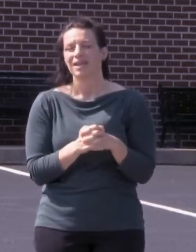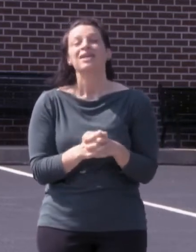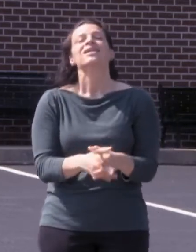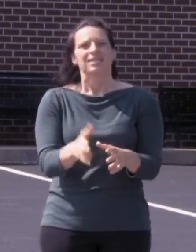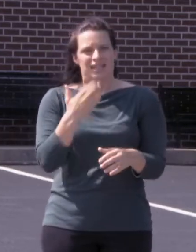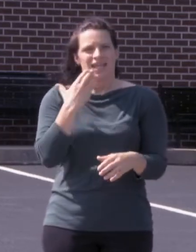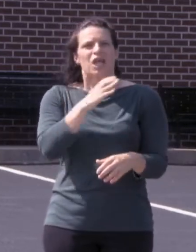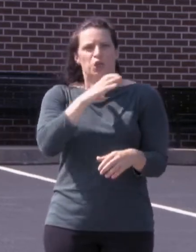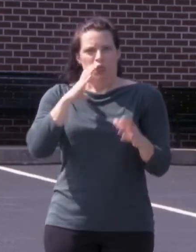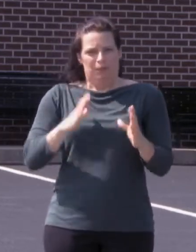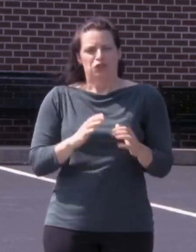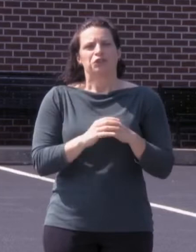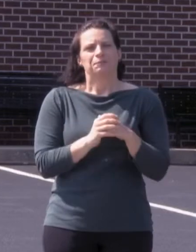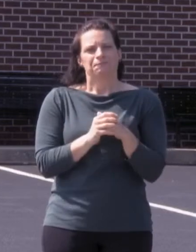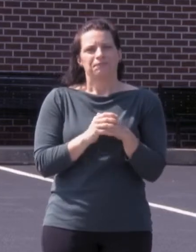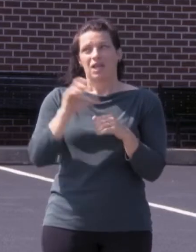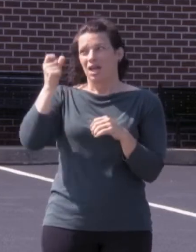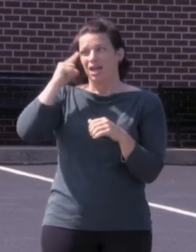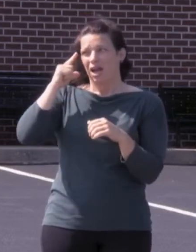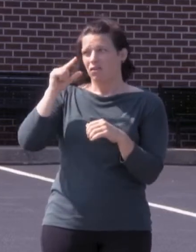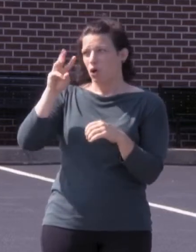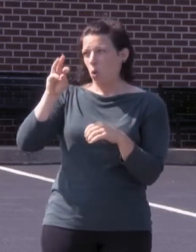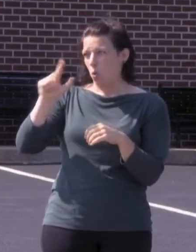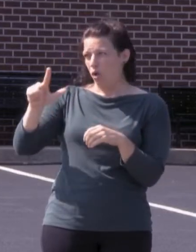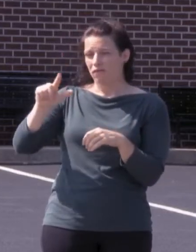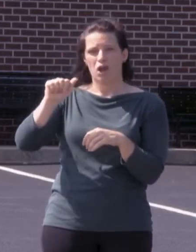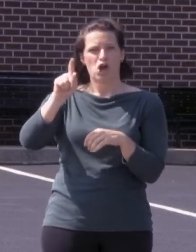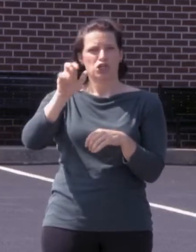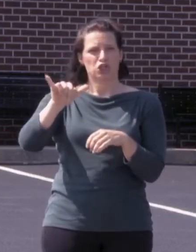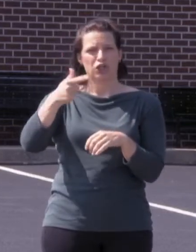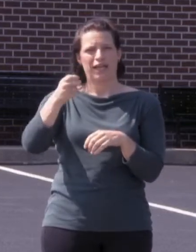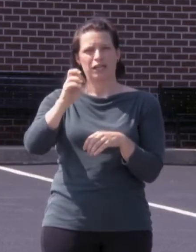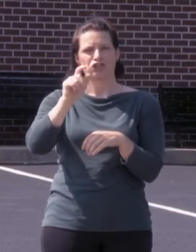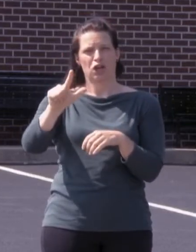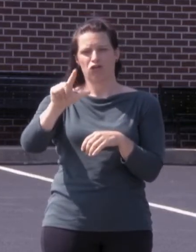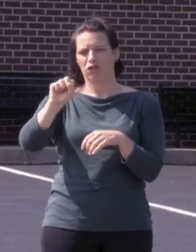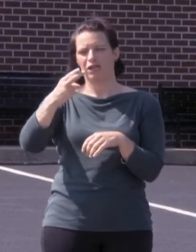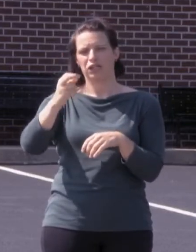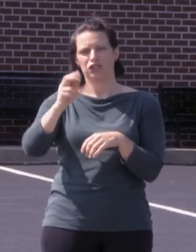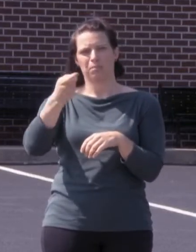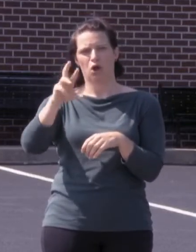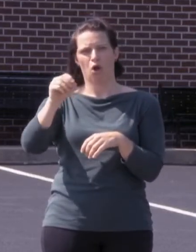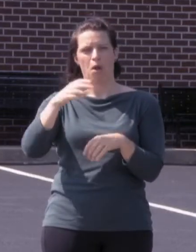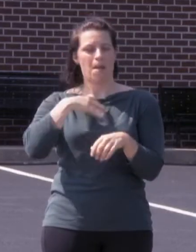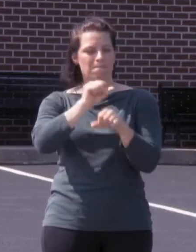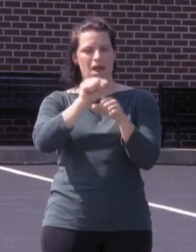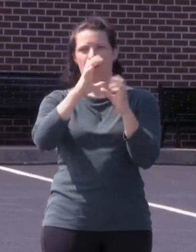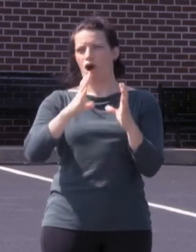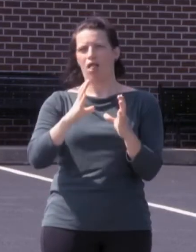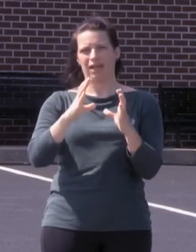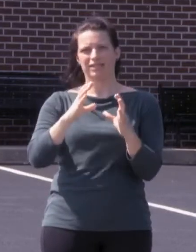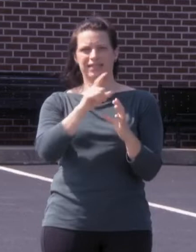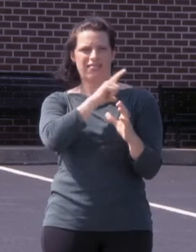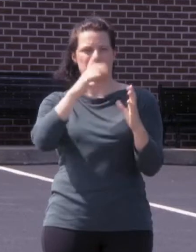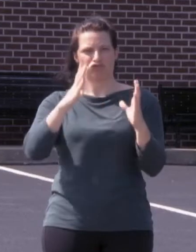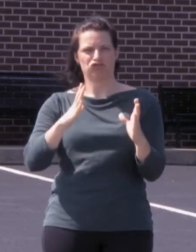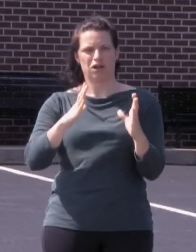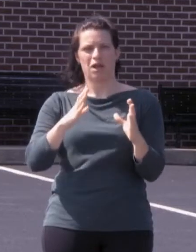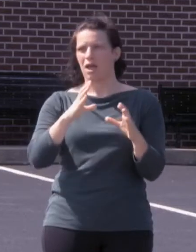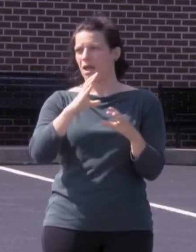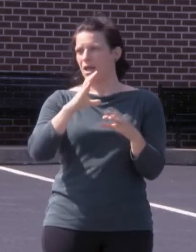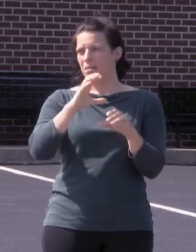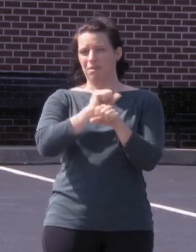Thank you, Commissioner. Governor Wolf, Attorney General Shapiro, my colleagues in the legislature, my colleagues